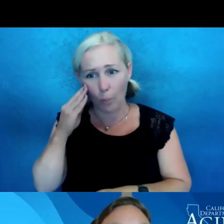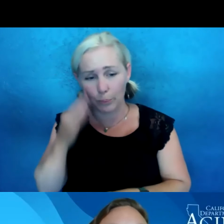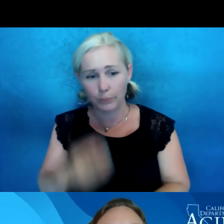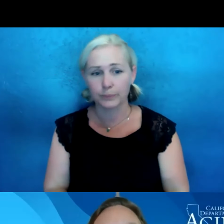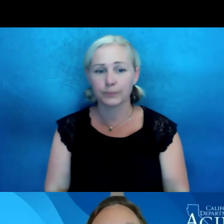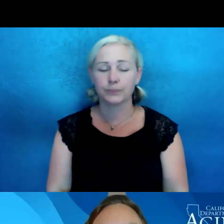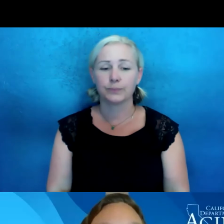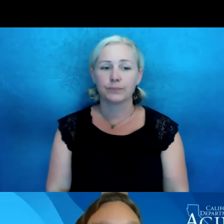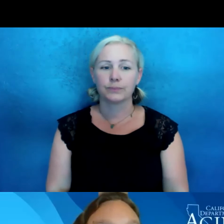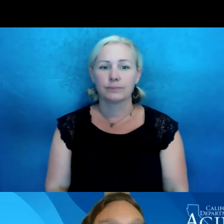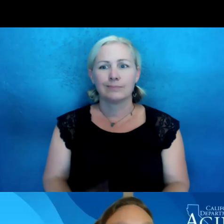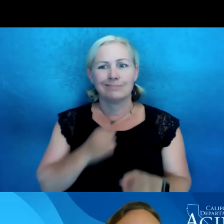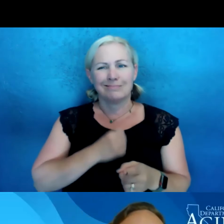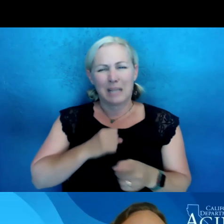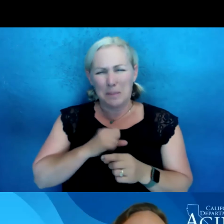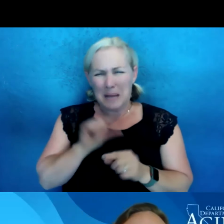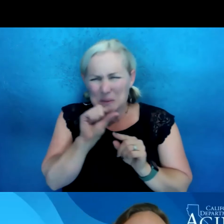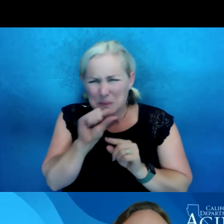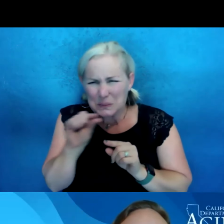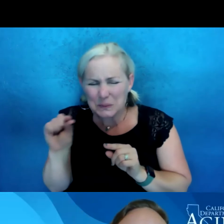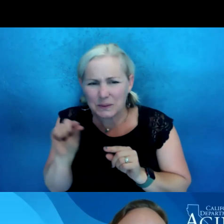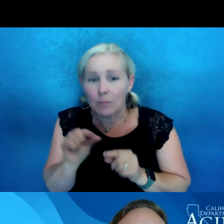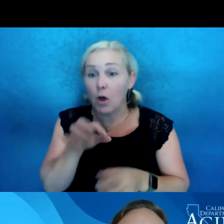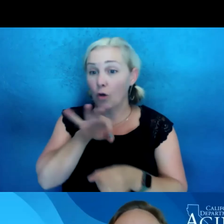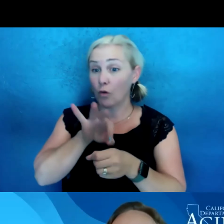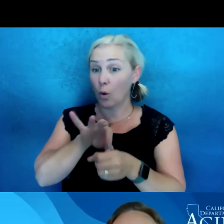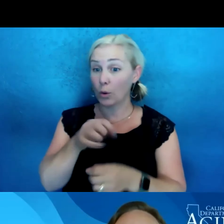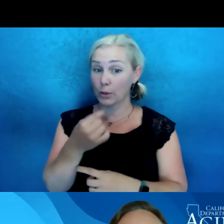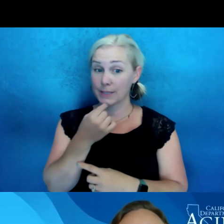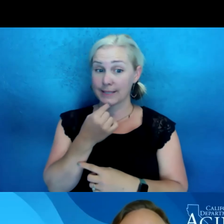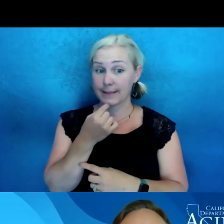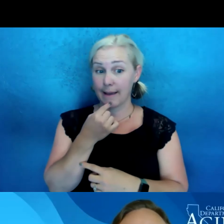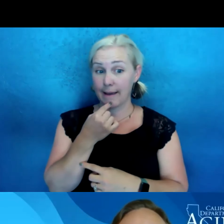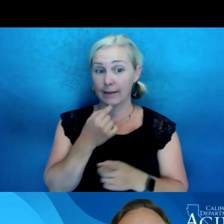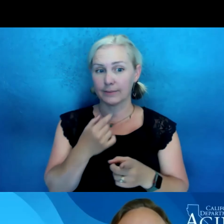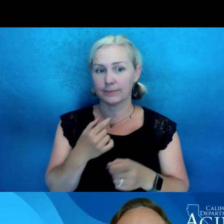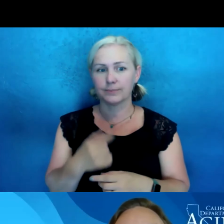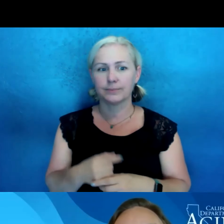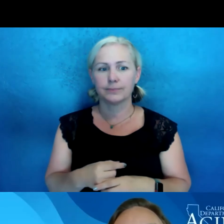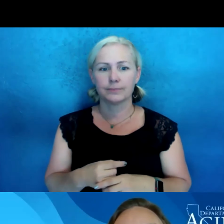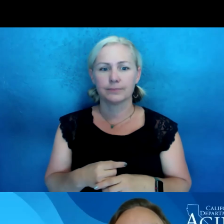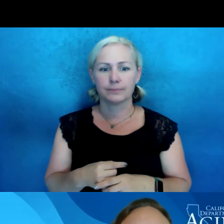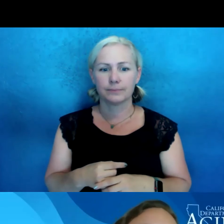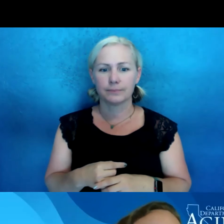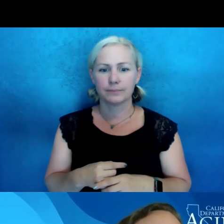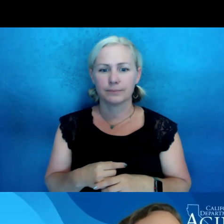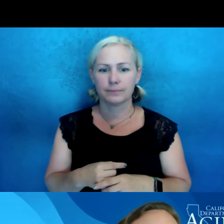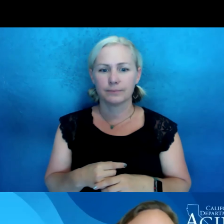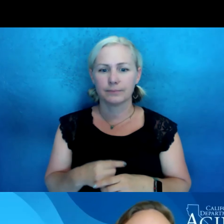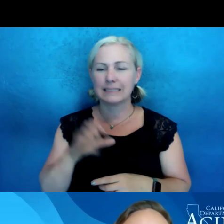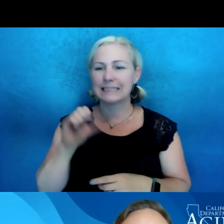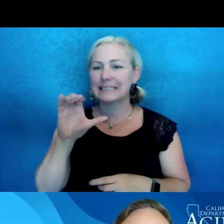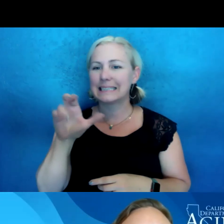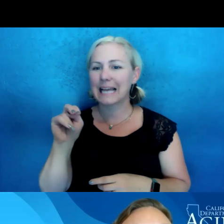And apologize for the small print, but the voters say that from the SCAN Foundation and AP